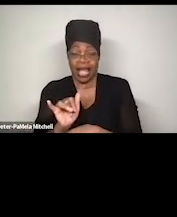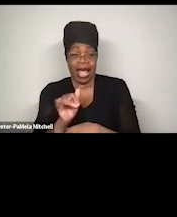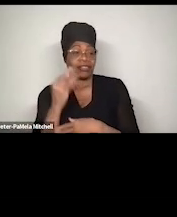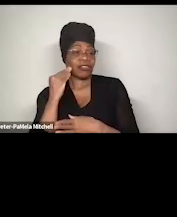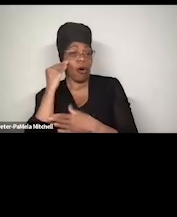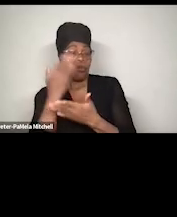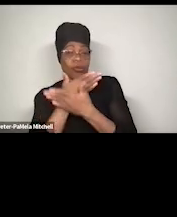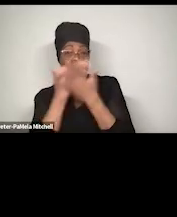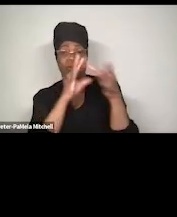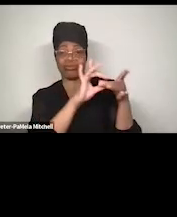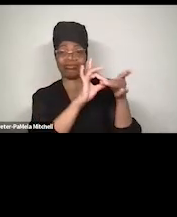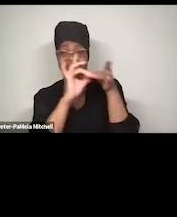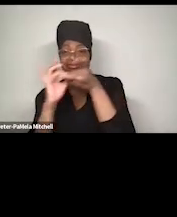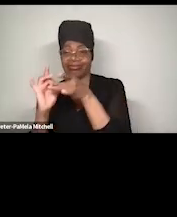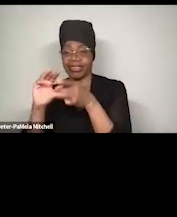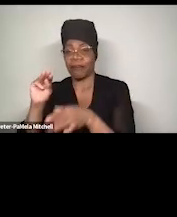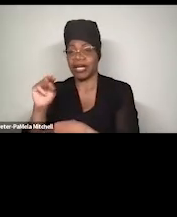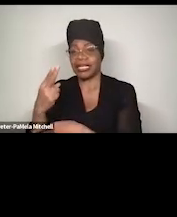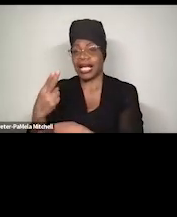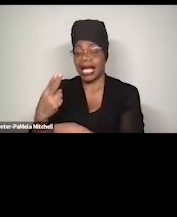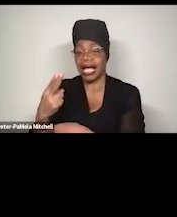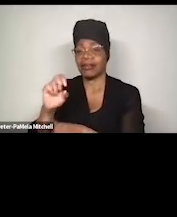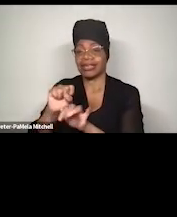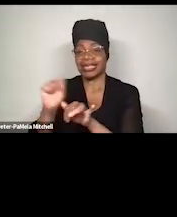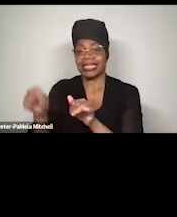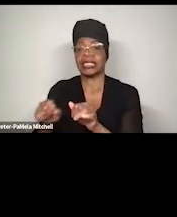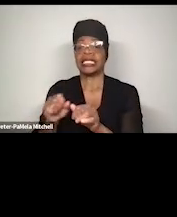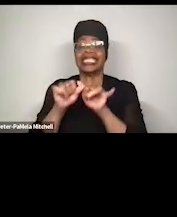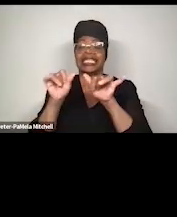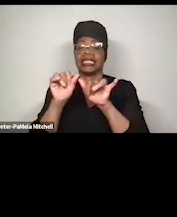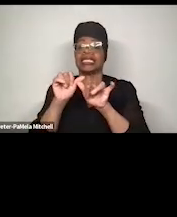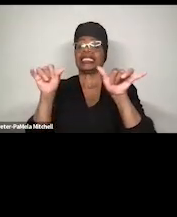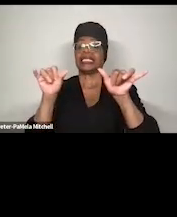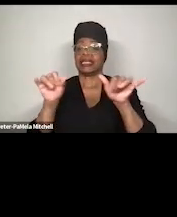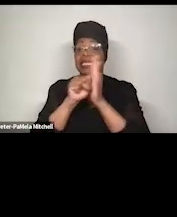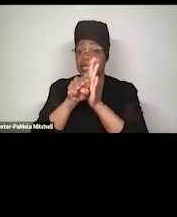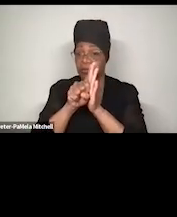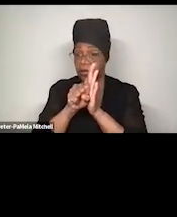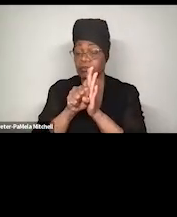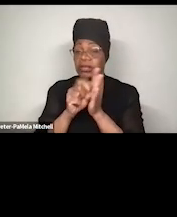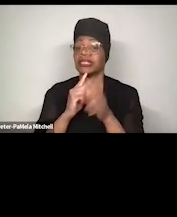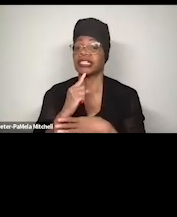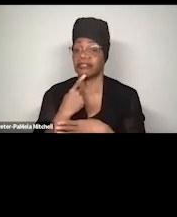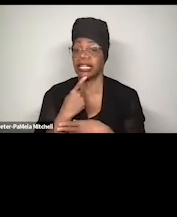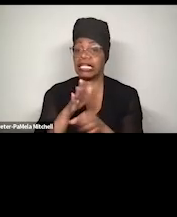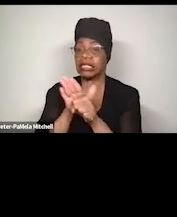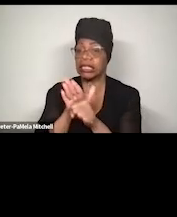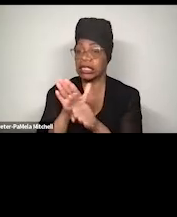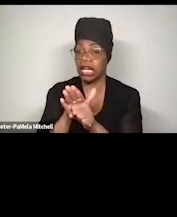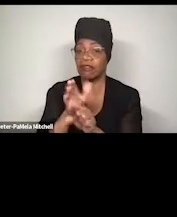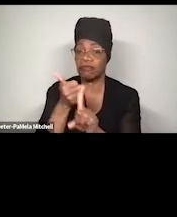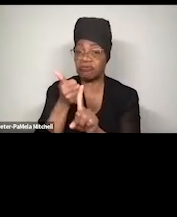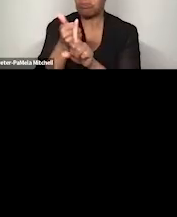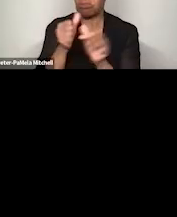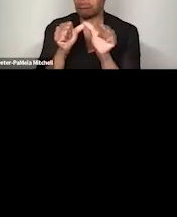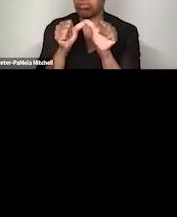causally related to mental health symptom severity. They're enough to create that symptomology themselves. And we can go ahead